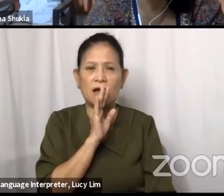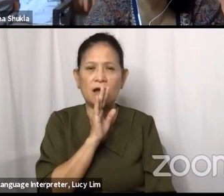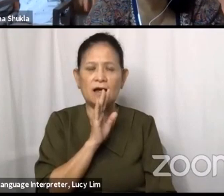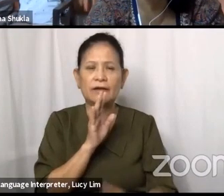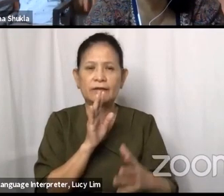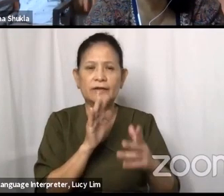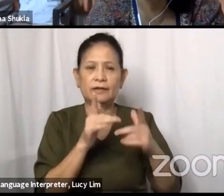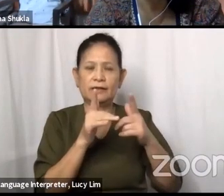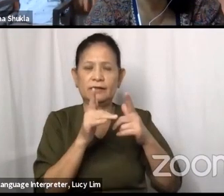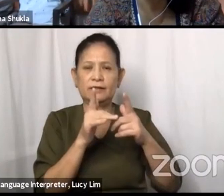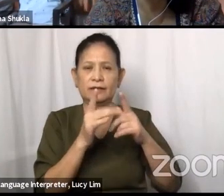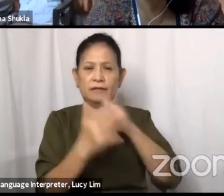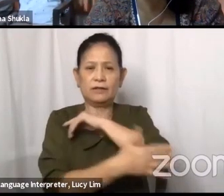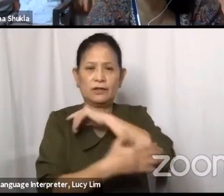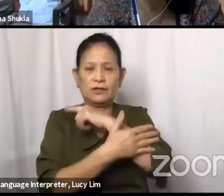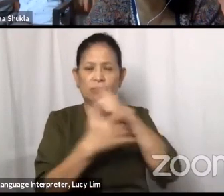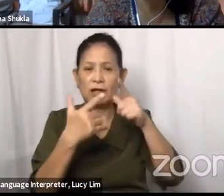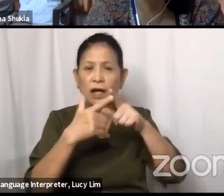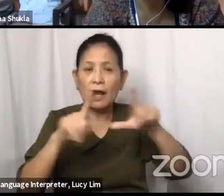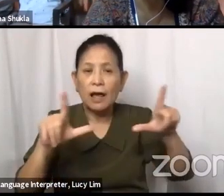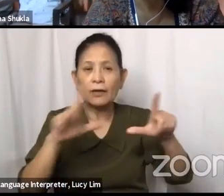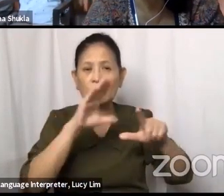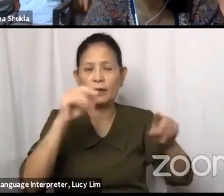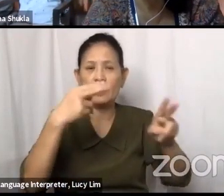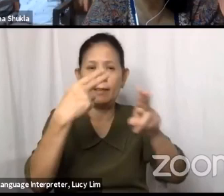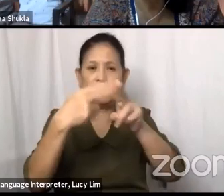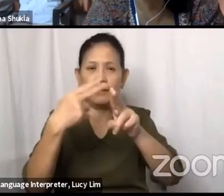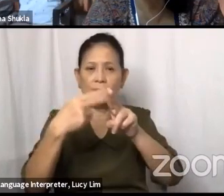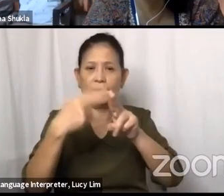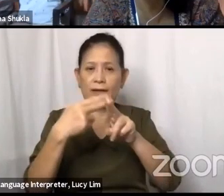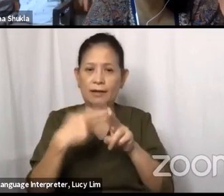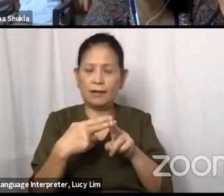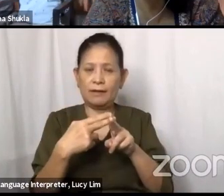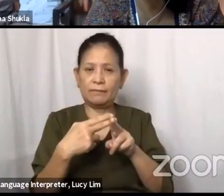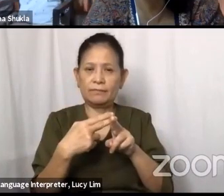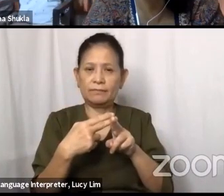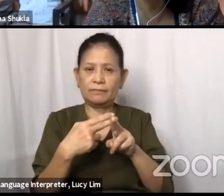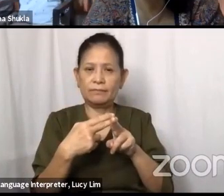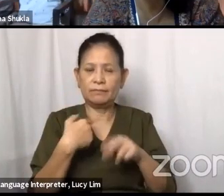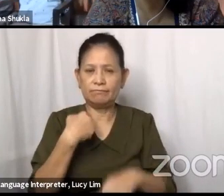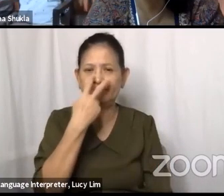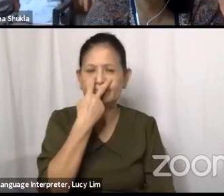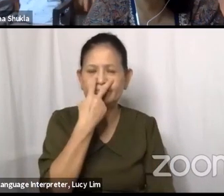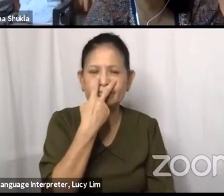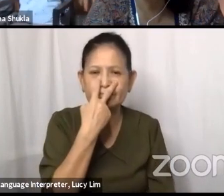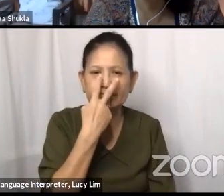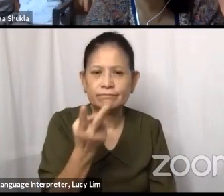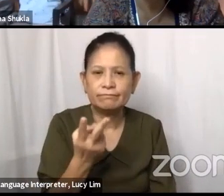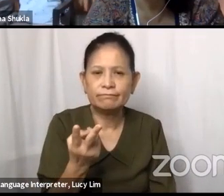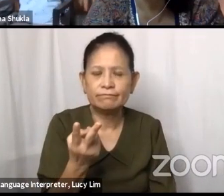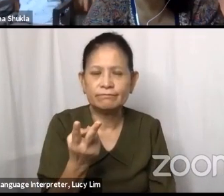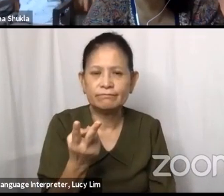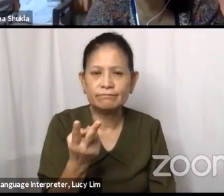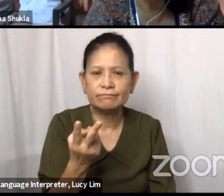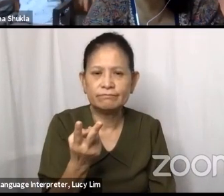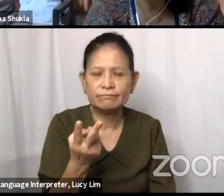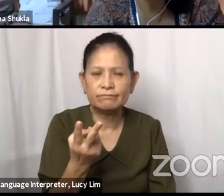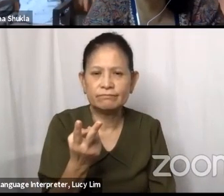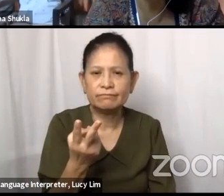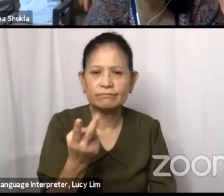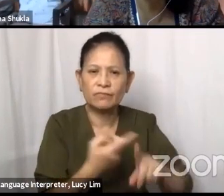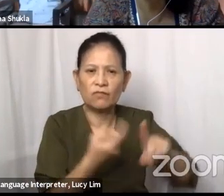country language, like, and the names which we've been called, like, I can say that from the childhood